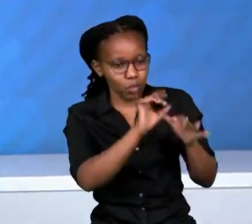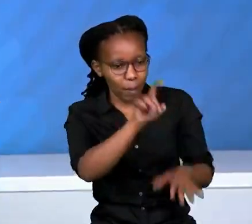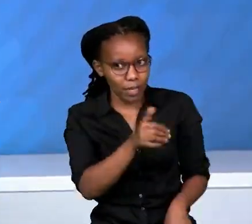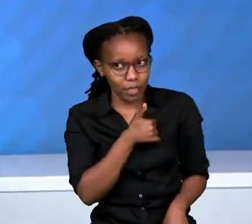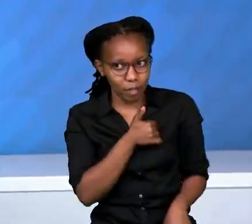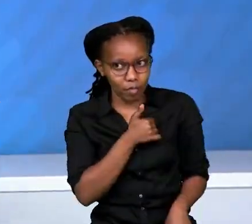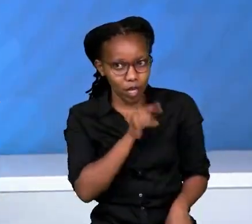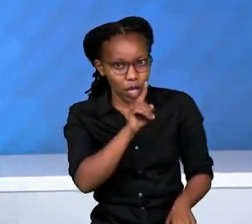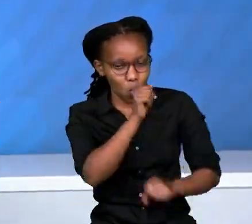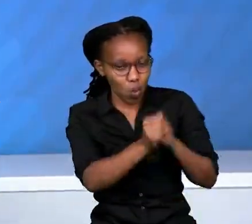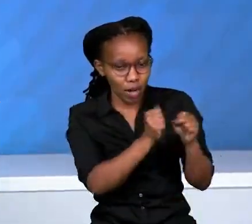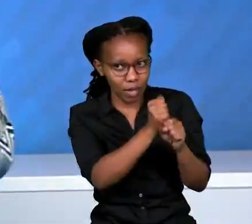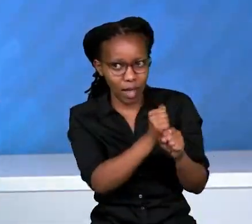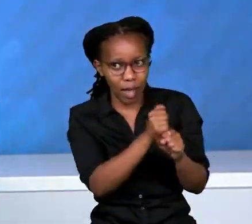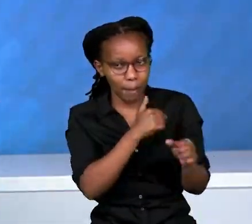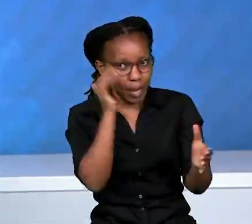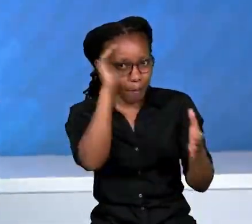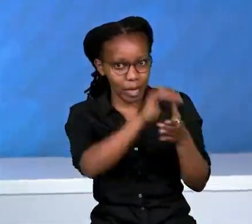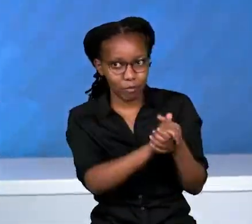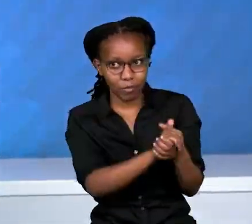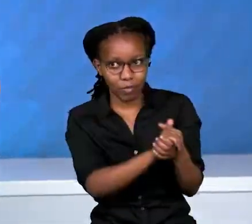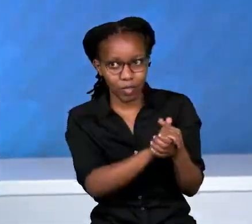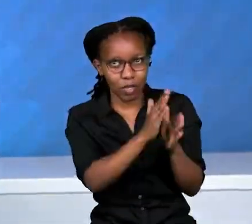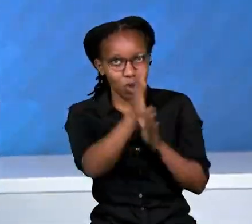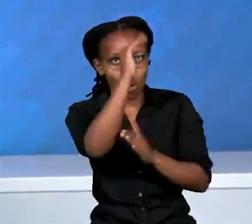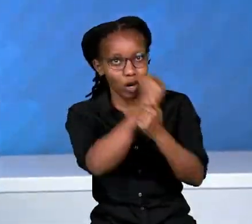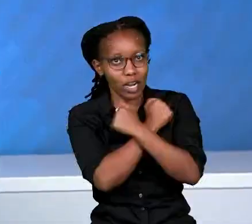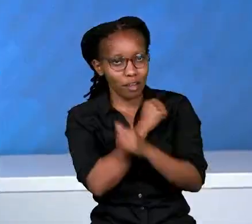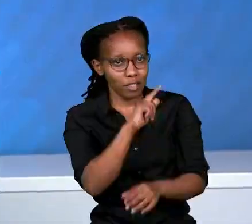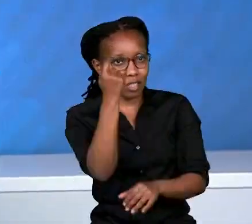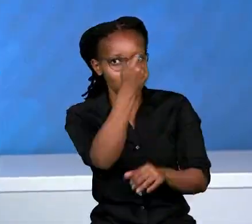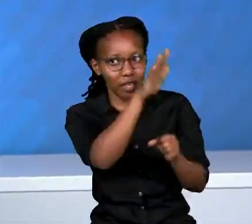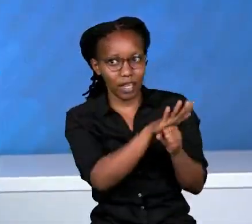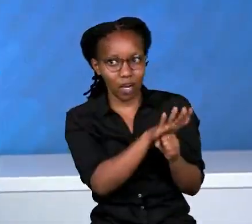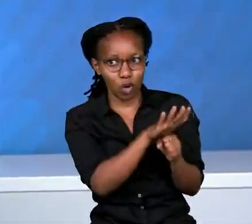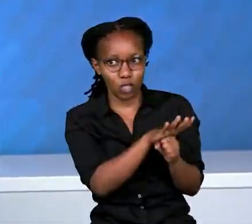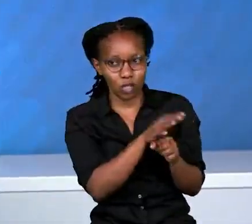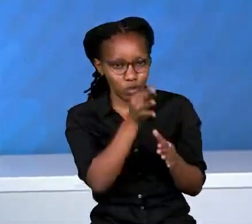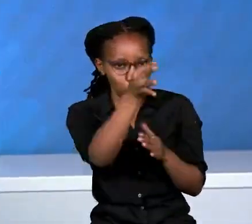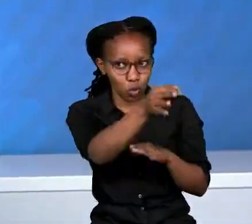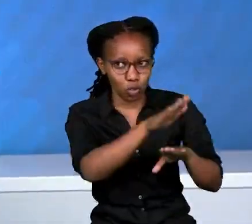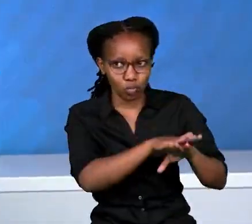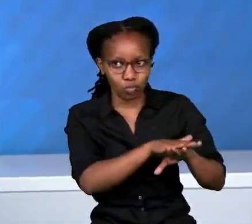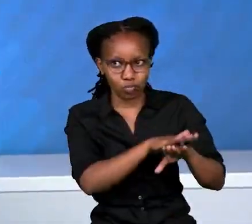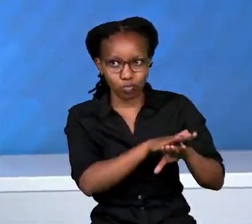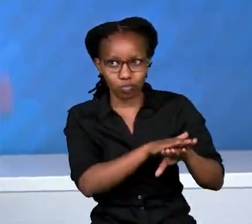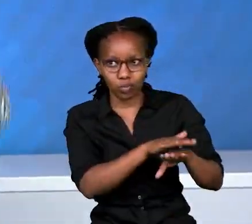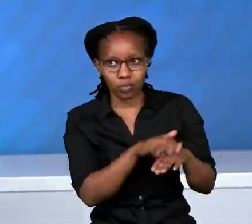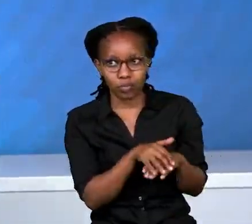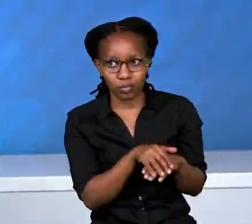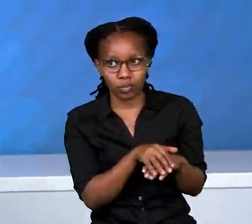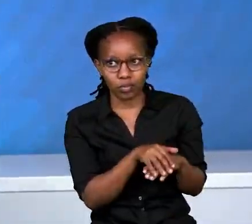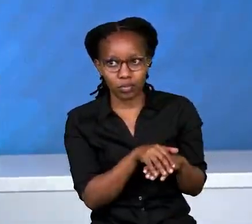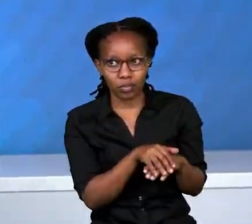next 1.5 years. Yes. I believe God loves this country so much. I think we are heading in the right places. Mm. And many messengers of doom, I don't think